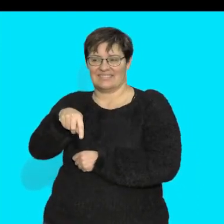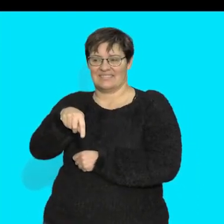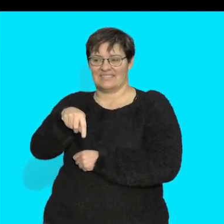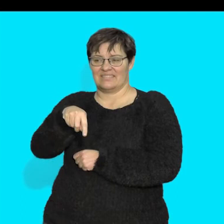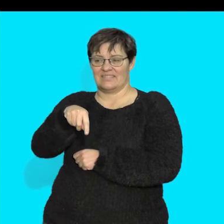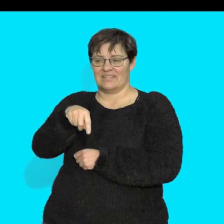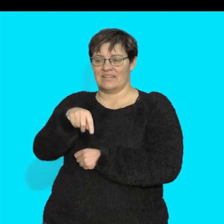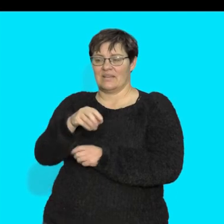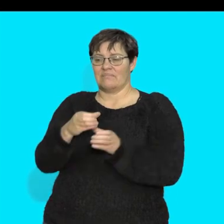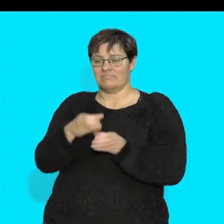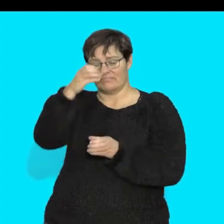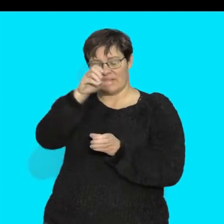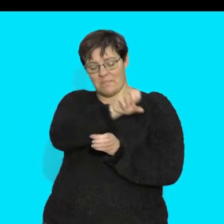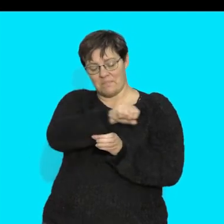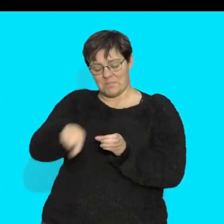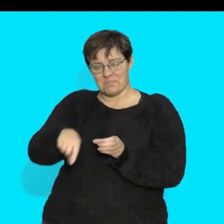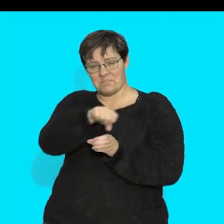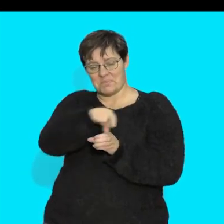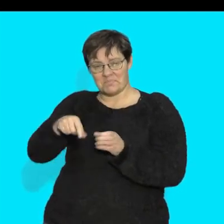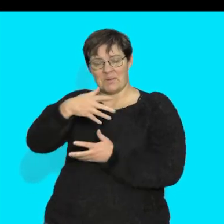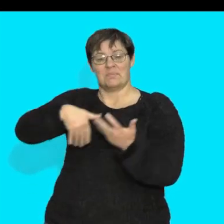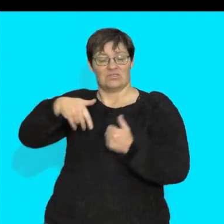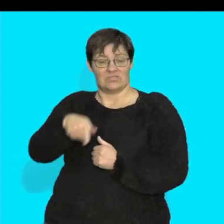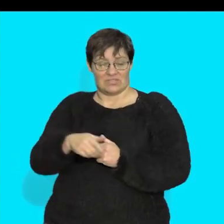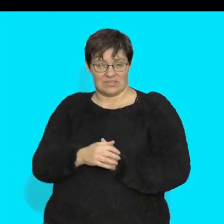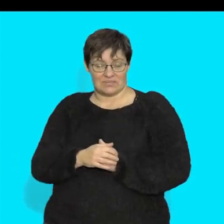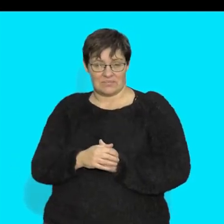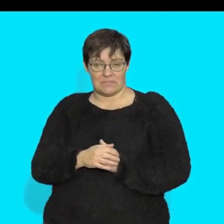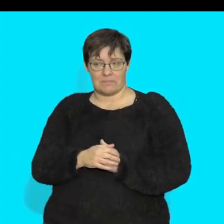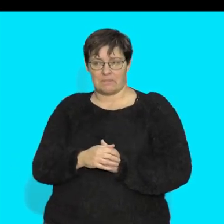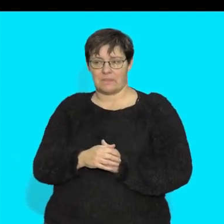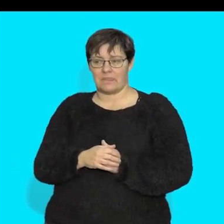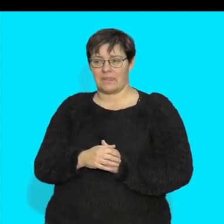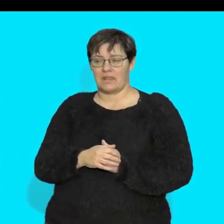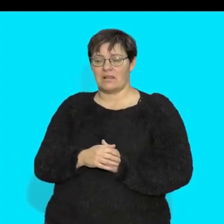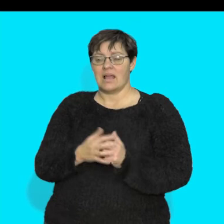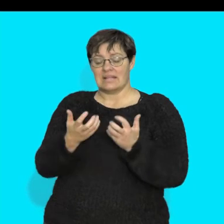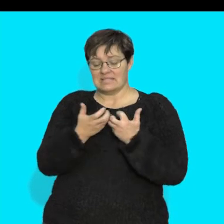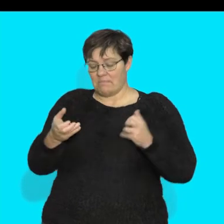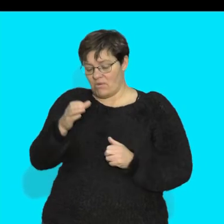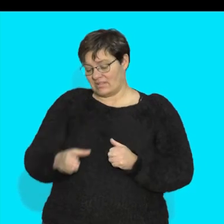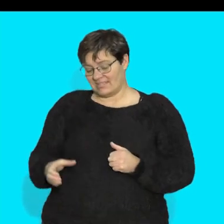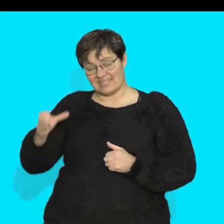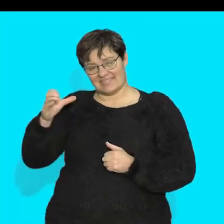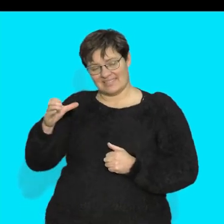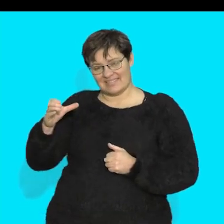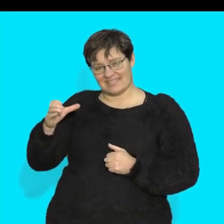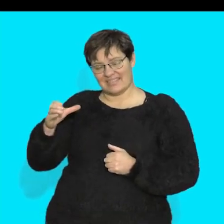magnum, or this mixture, and in a separate tank, the sodium is now